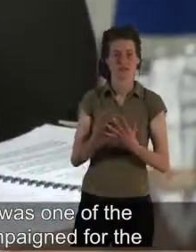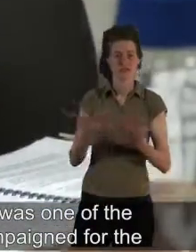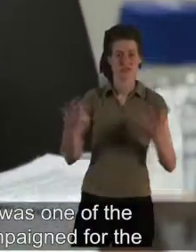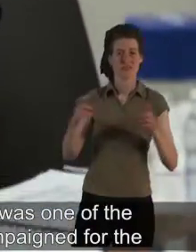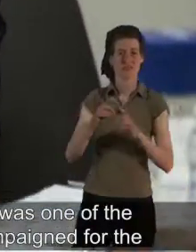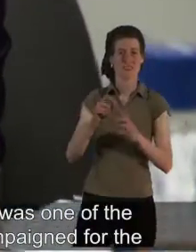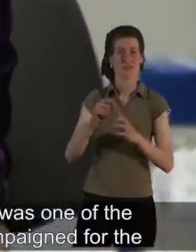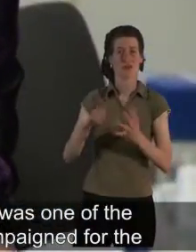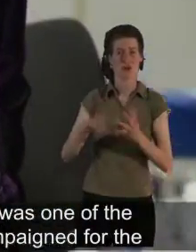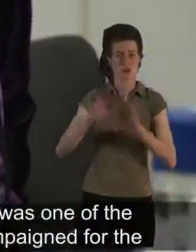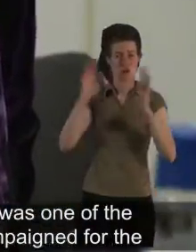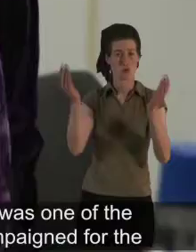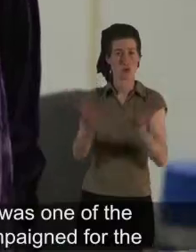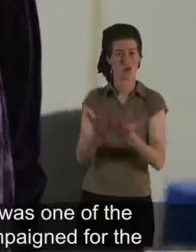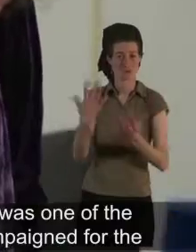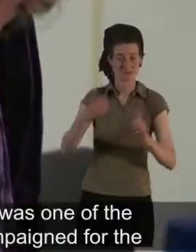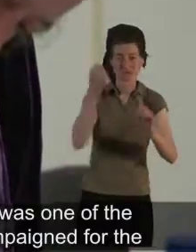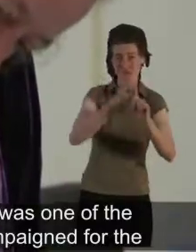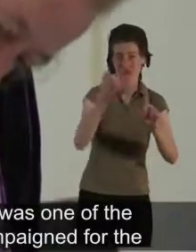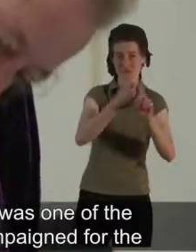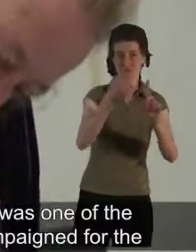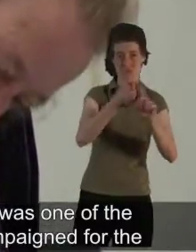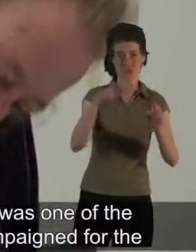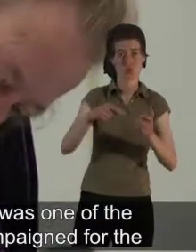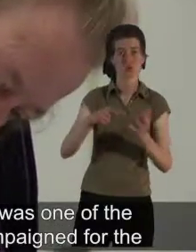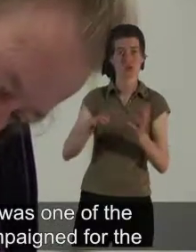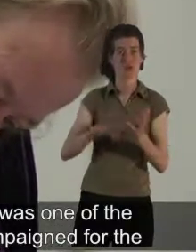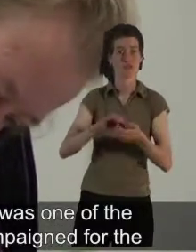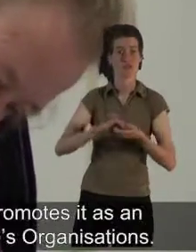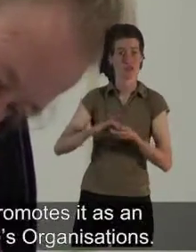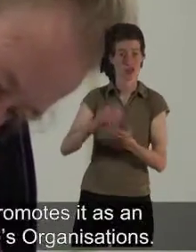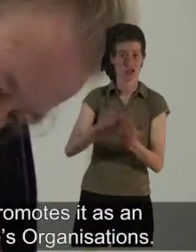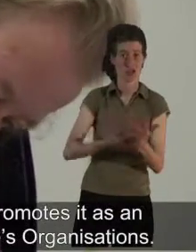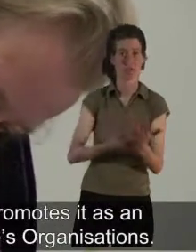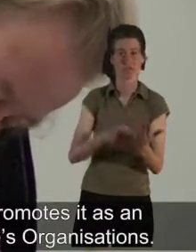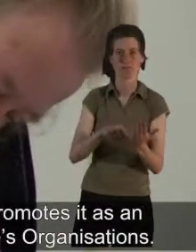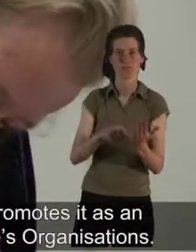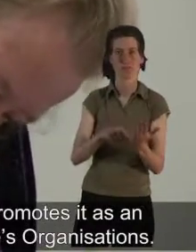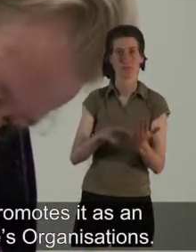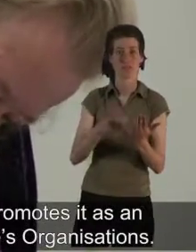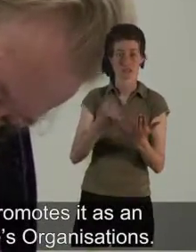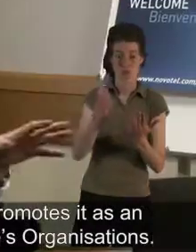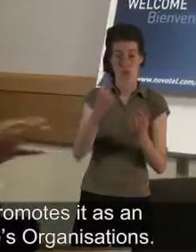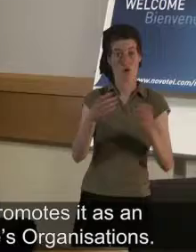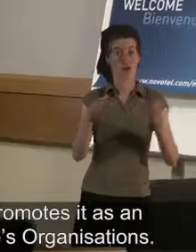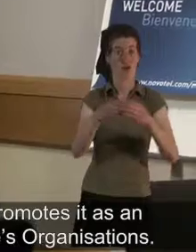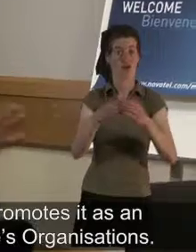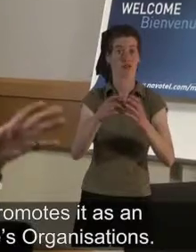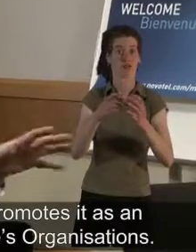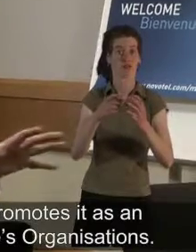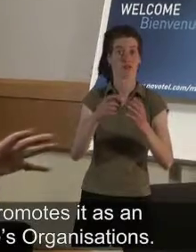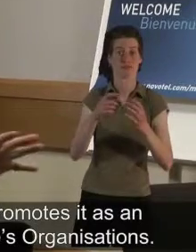Disability Awareness in Action was one of the many DPOs worldwide who campaigned for the UN Convention, and